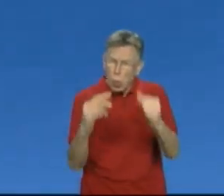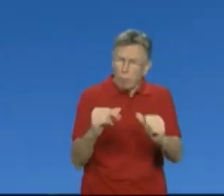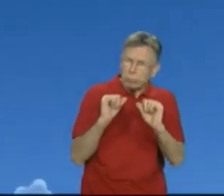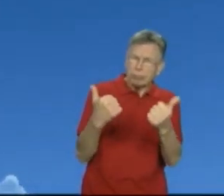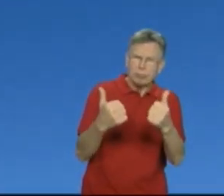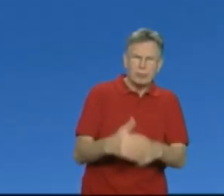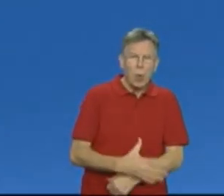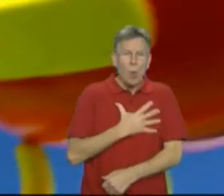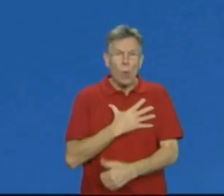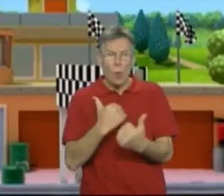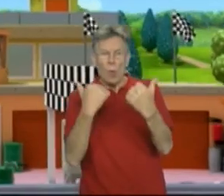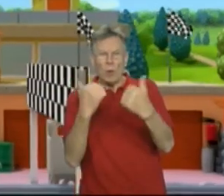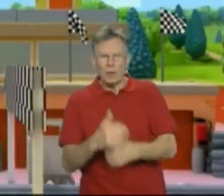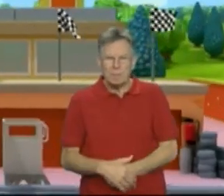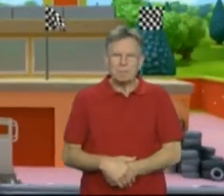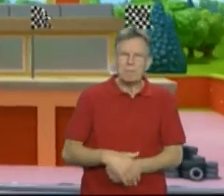Helly is gone!